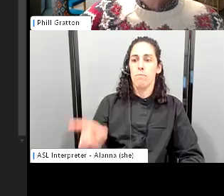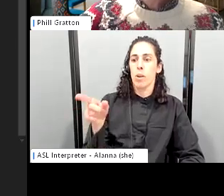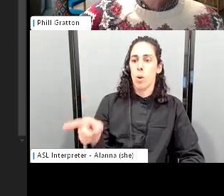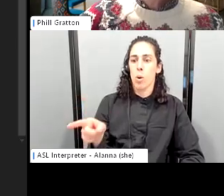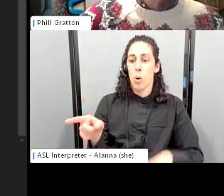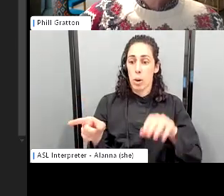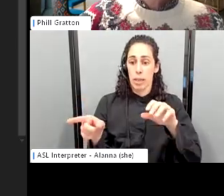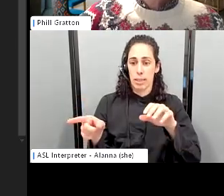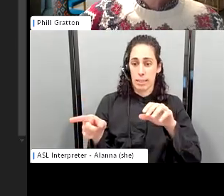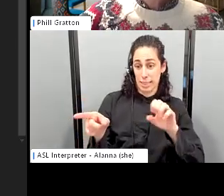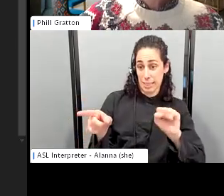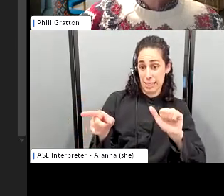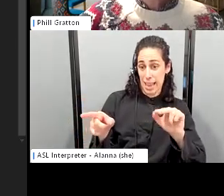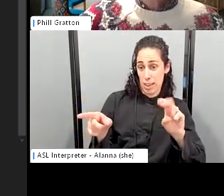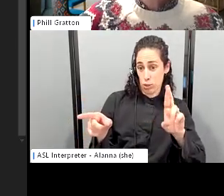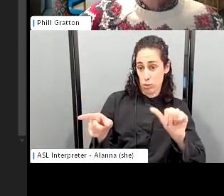a